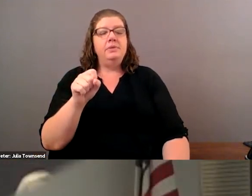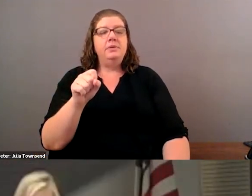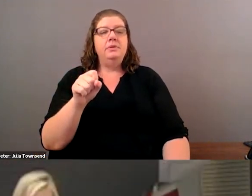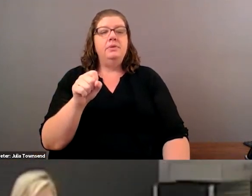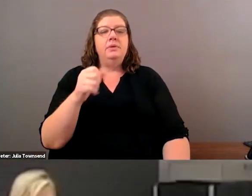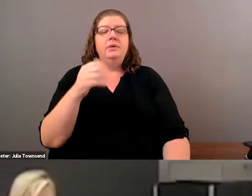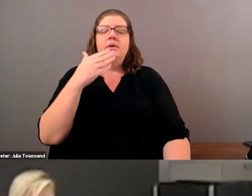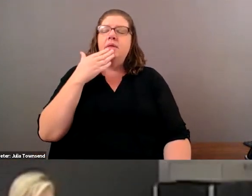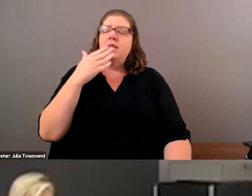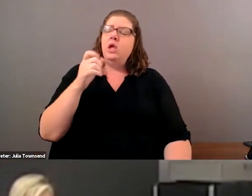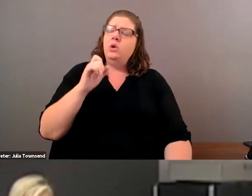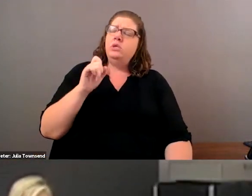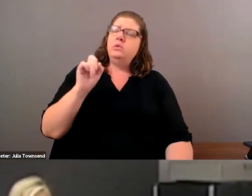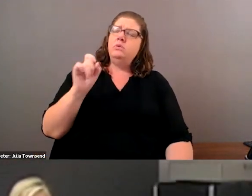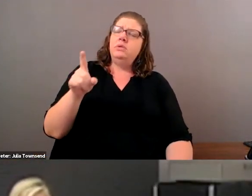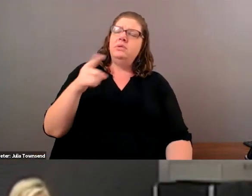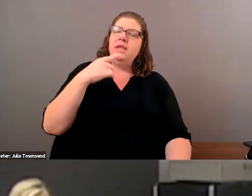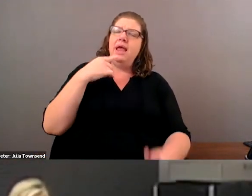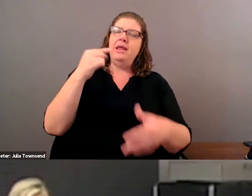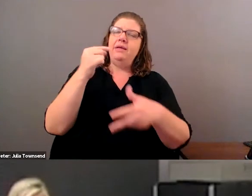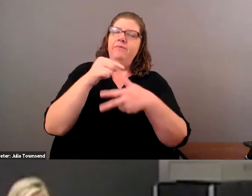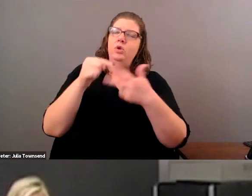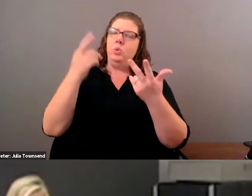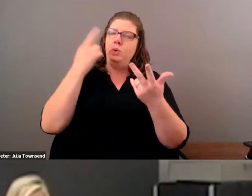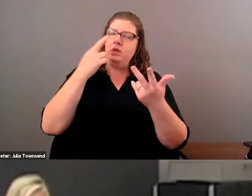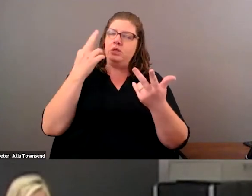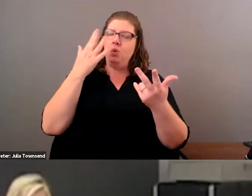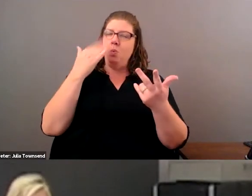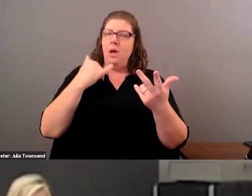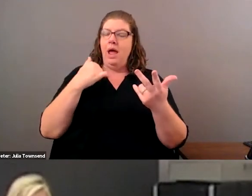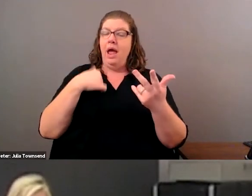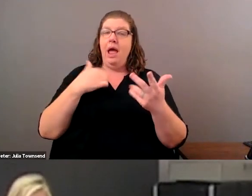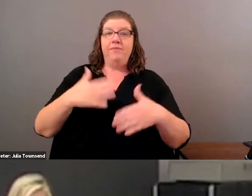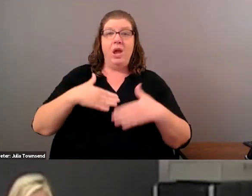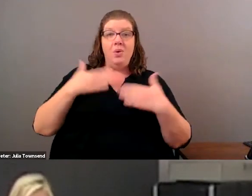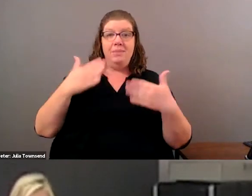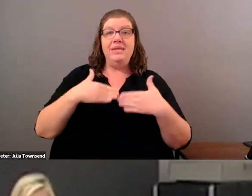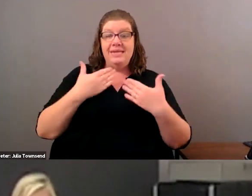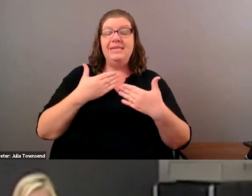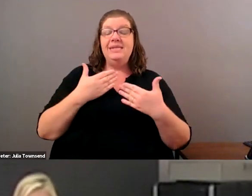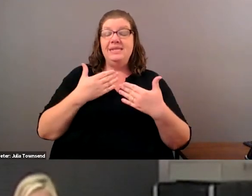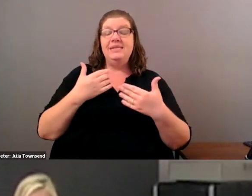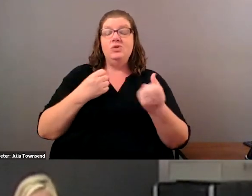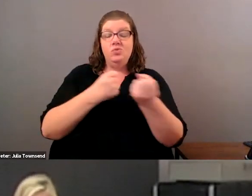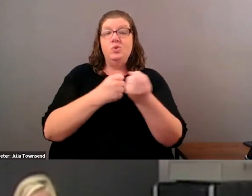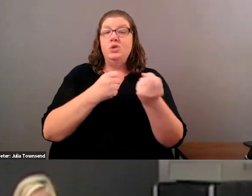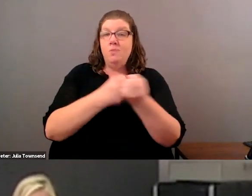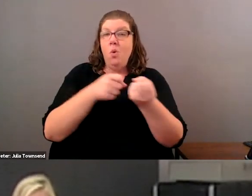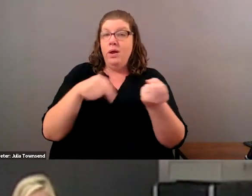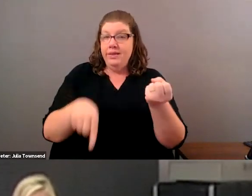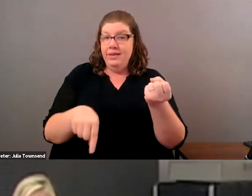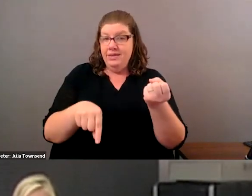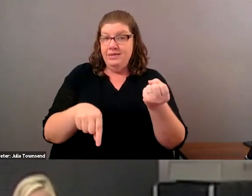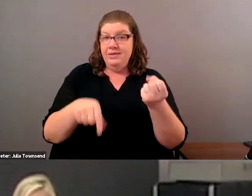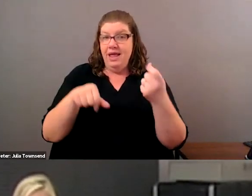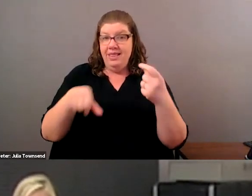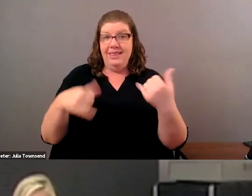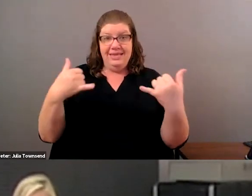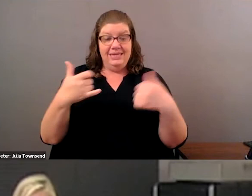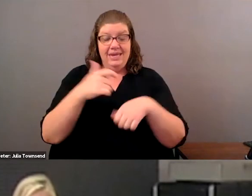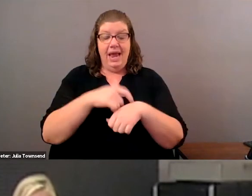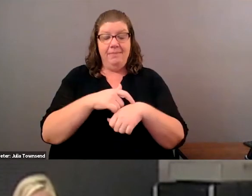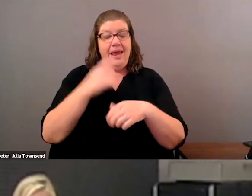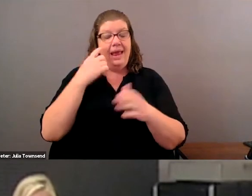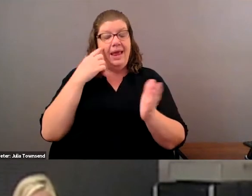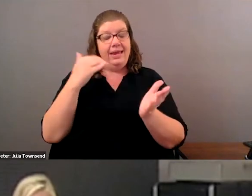Thank you. I just wanted to state a few reasons why I'm very pleased and happy to support this at this juncture, and just to